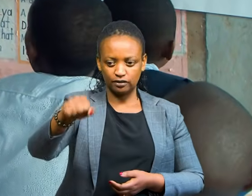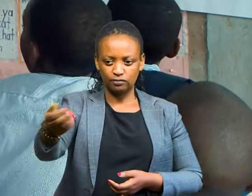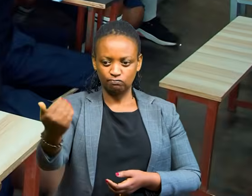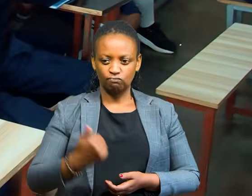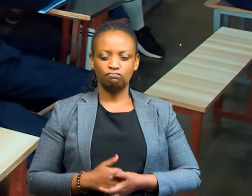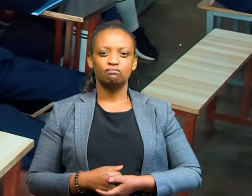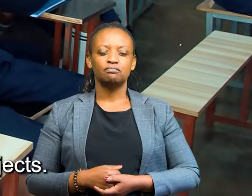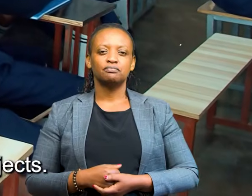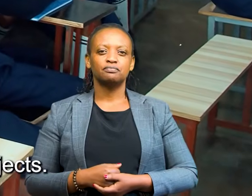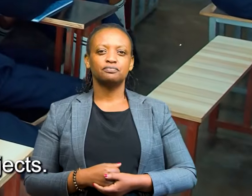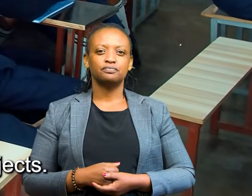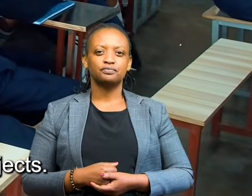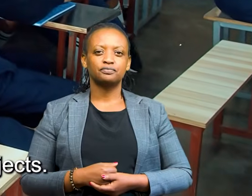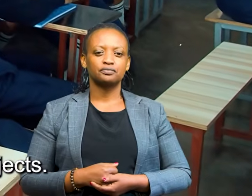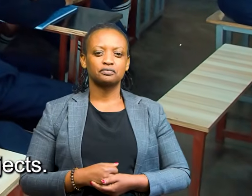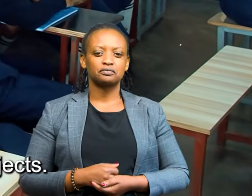Yes.